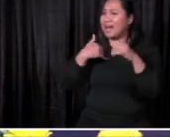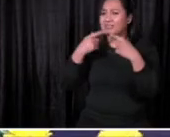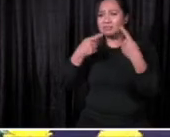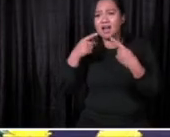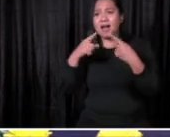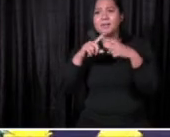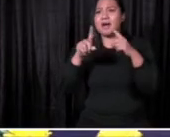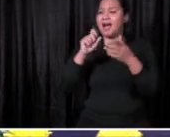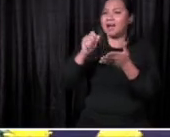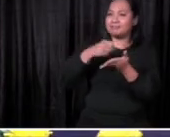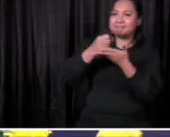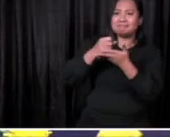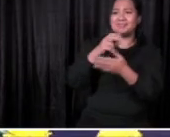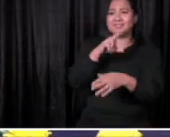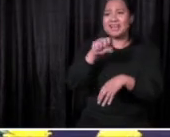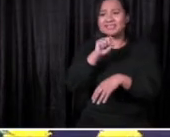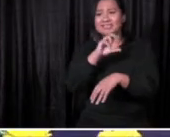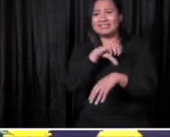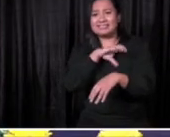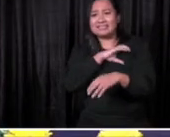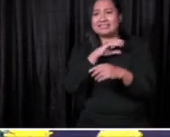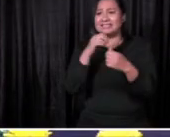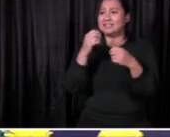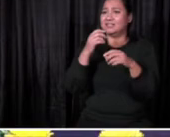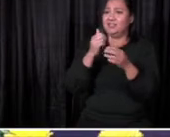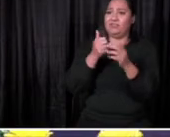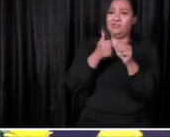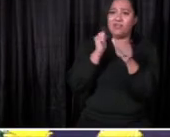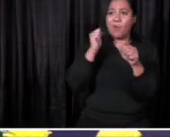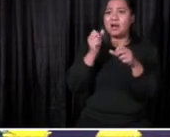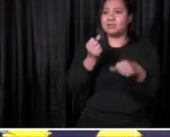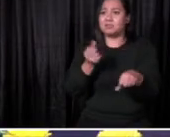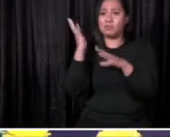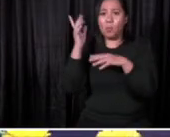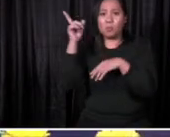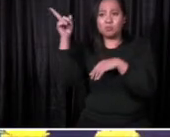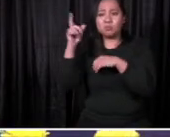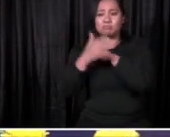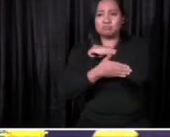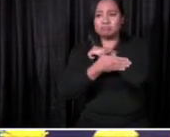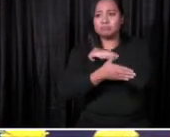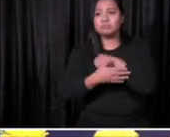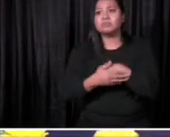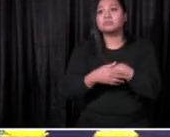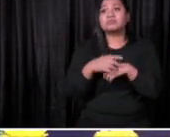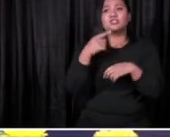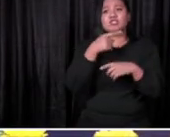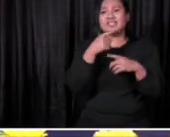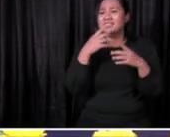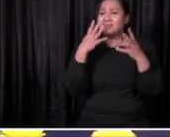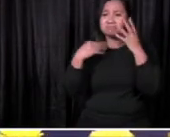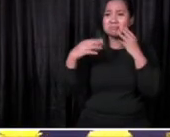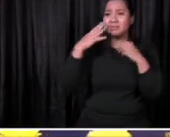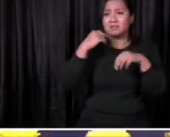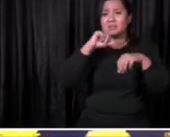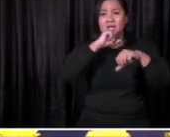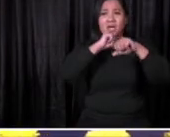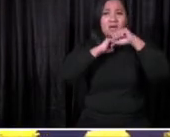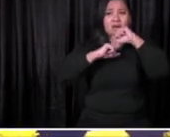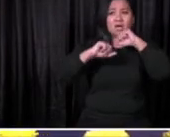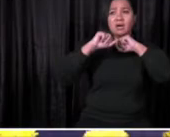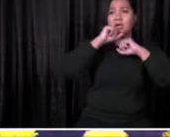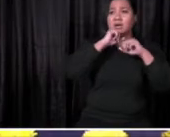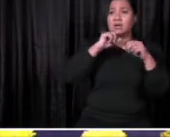deportation to her native Ethiopia. She has used her own experiences from domestic violence and incarceration to